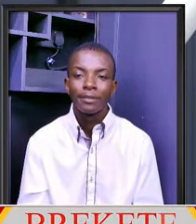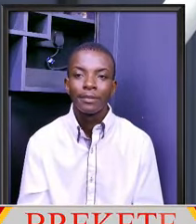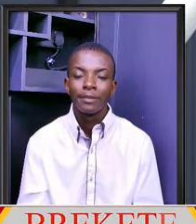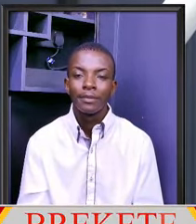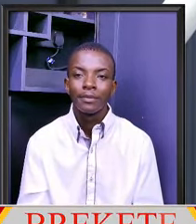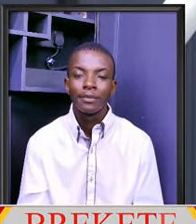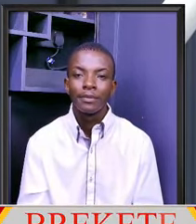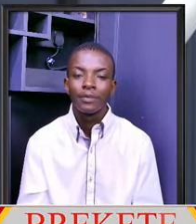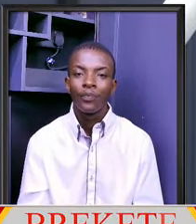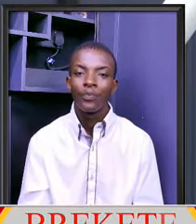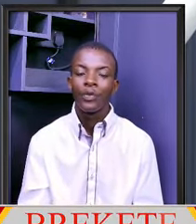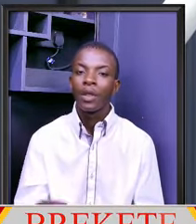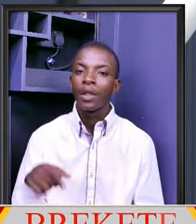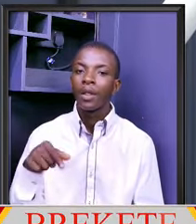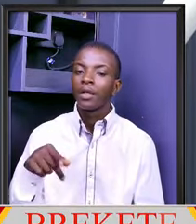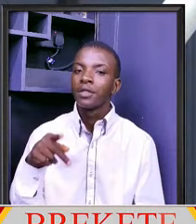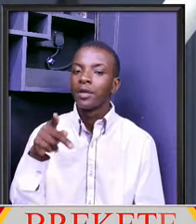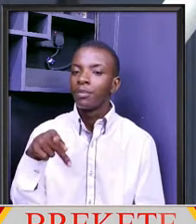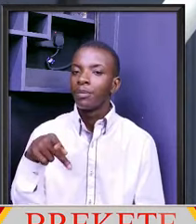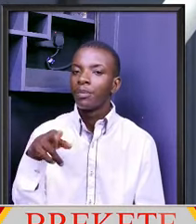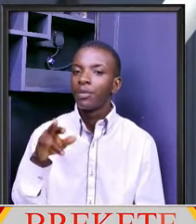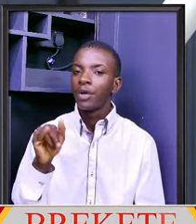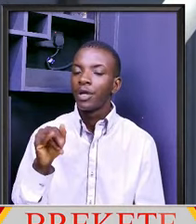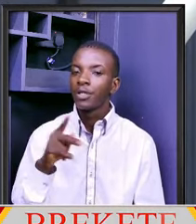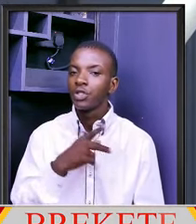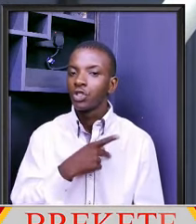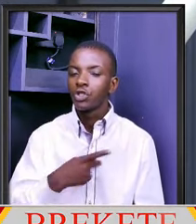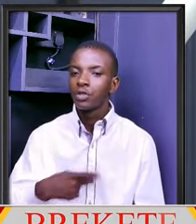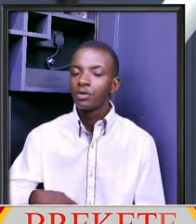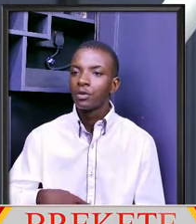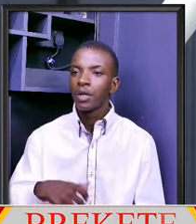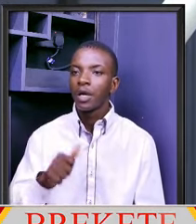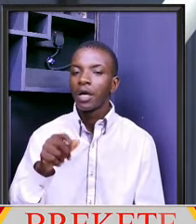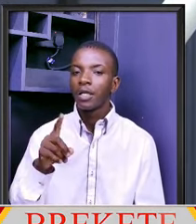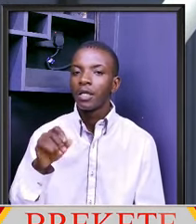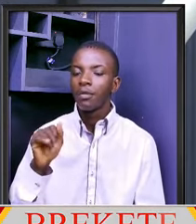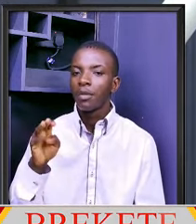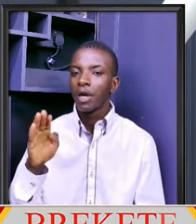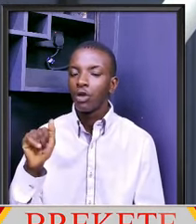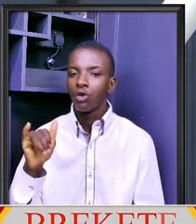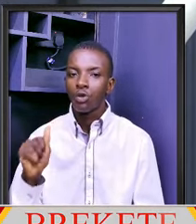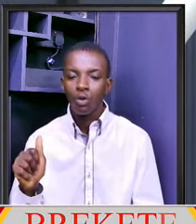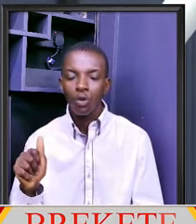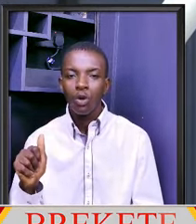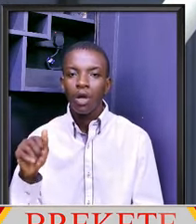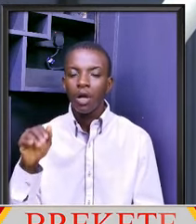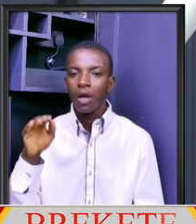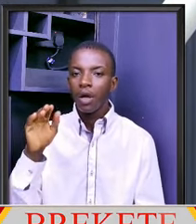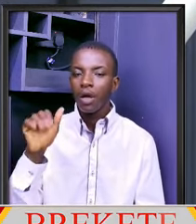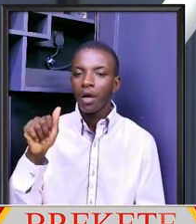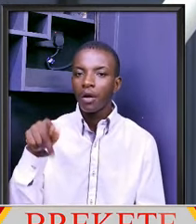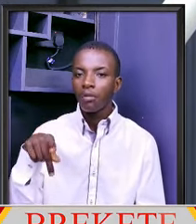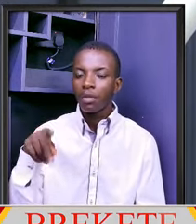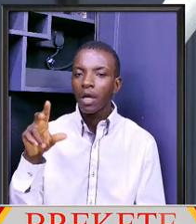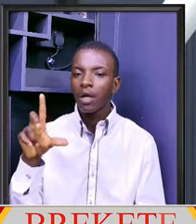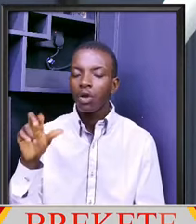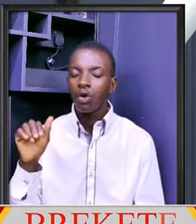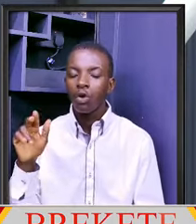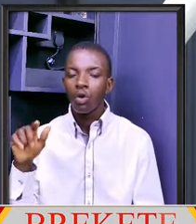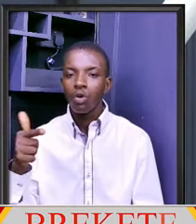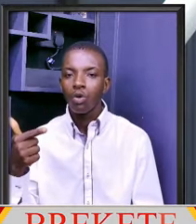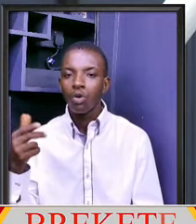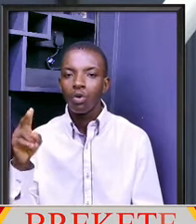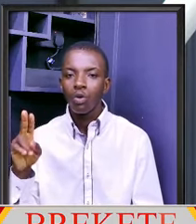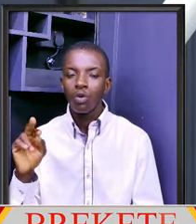Now, Prince Adebayo Akpelogun. Akpelogun. Prince